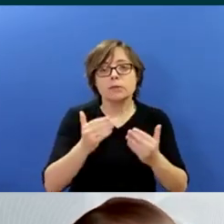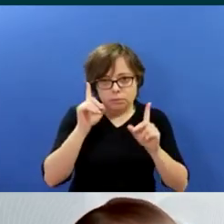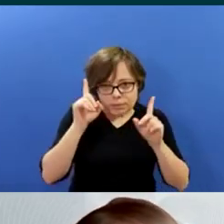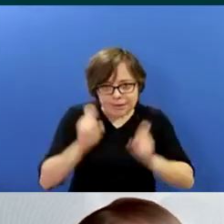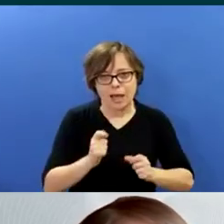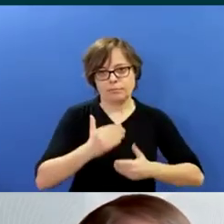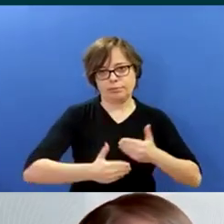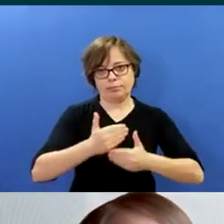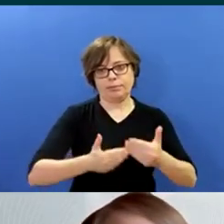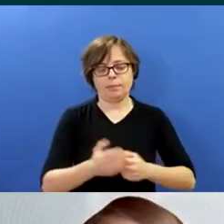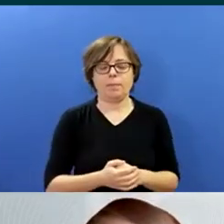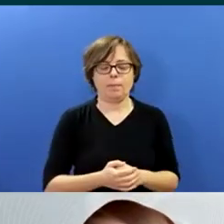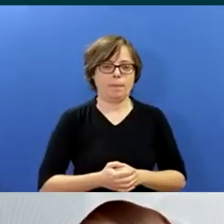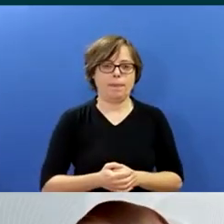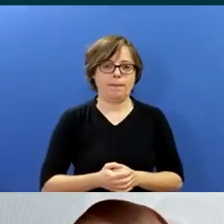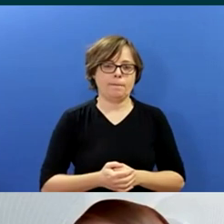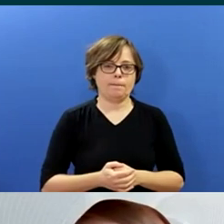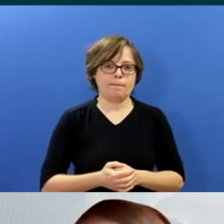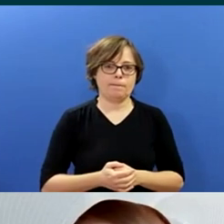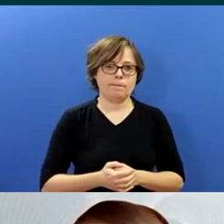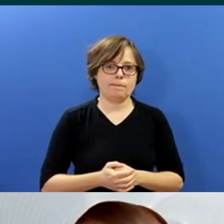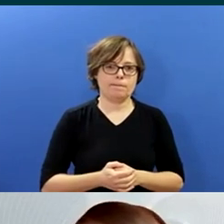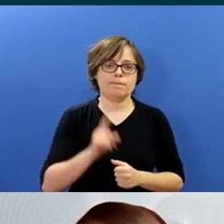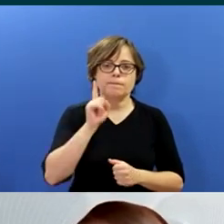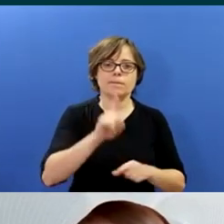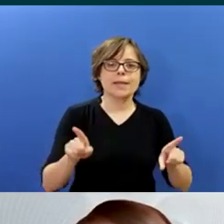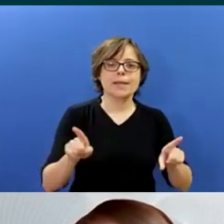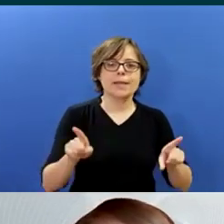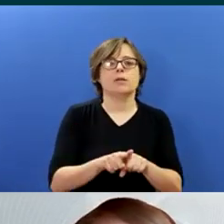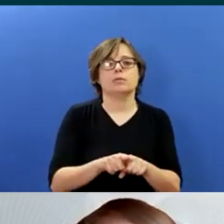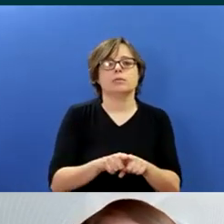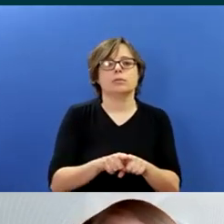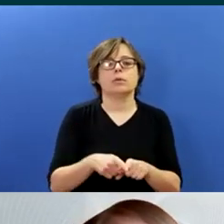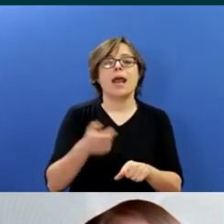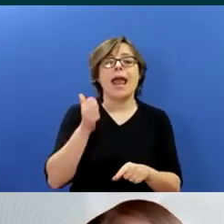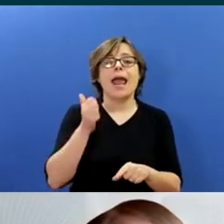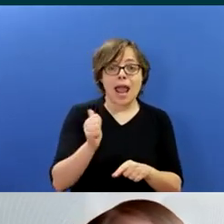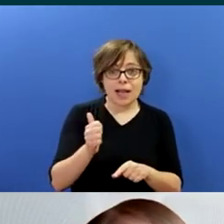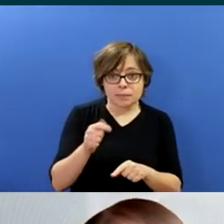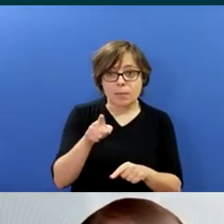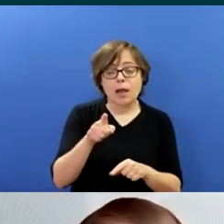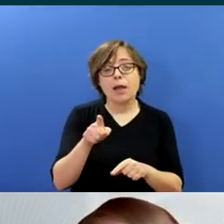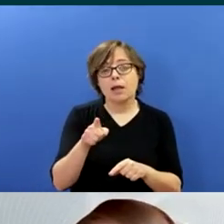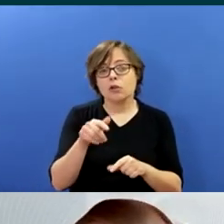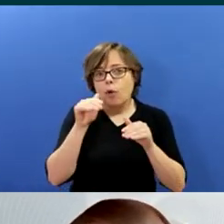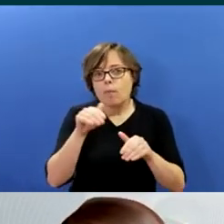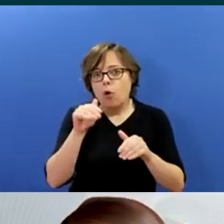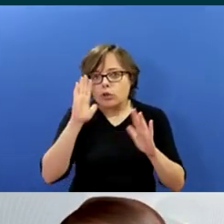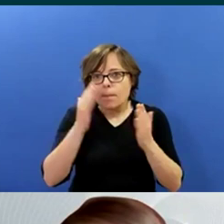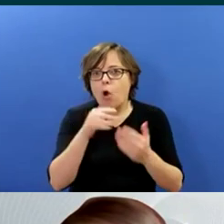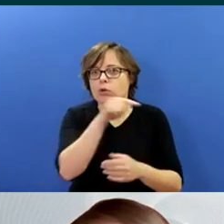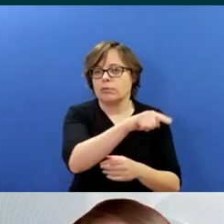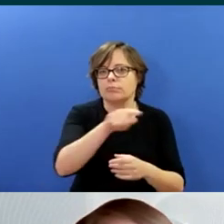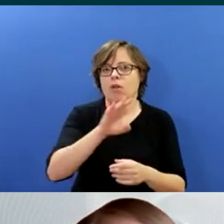providers, I mean the experts, to get to know property owners, their potential clients, and them to get to know the cities as